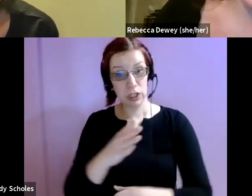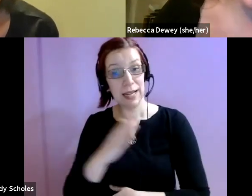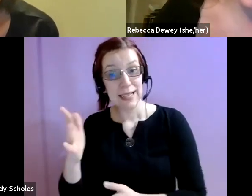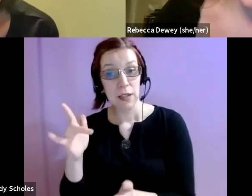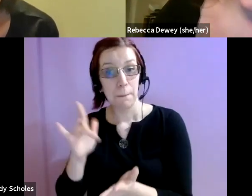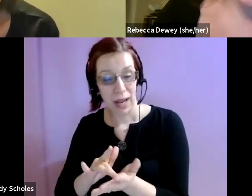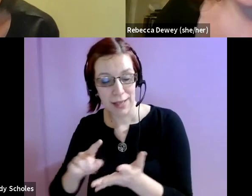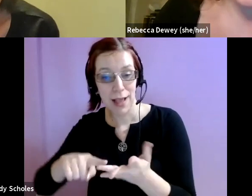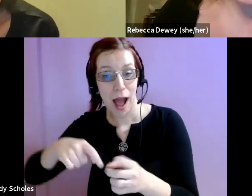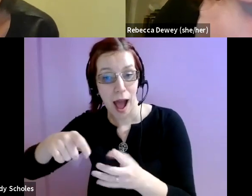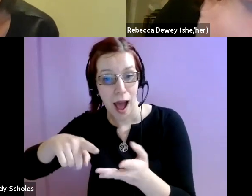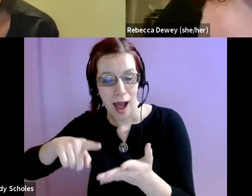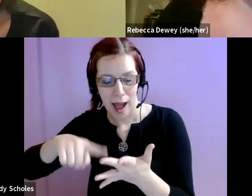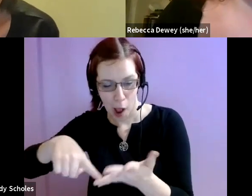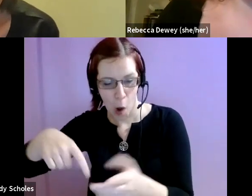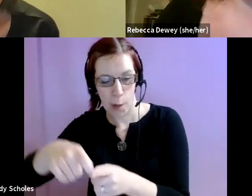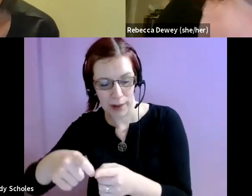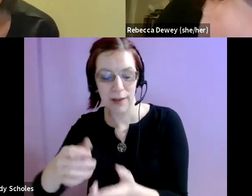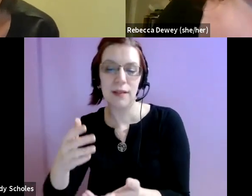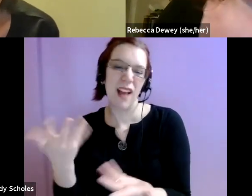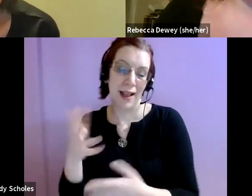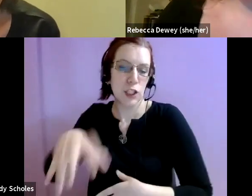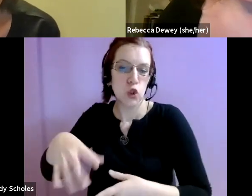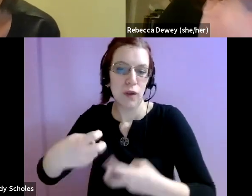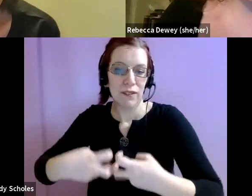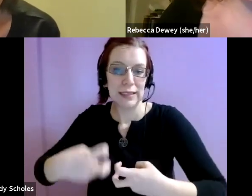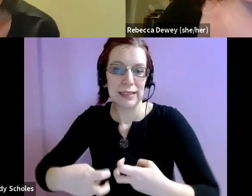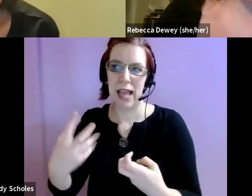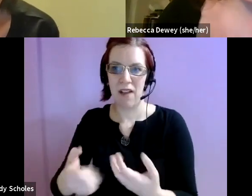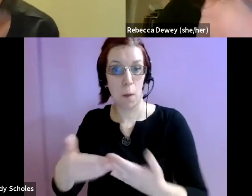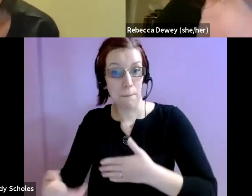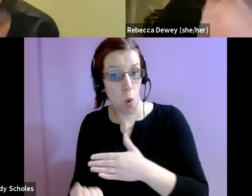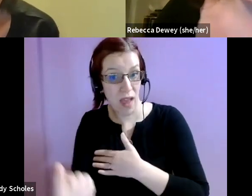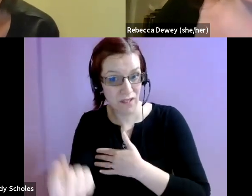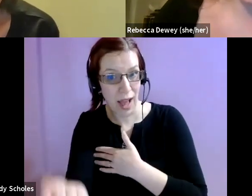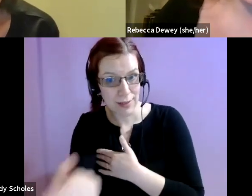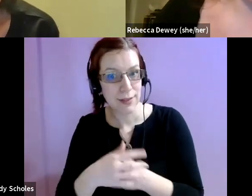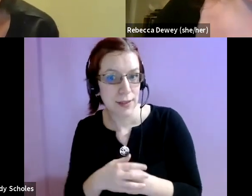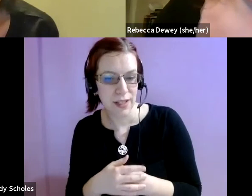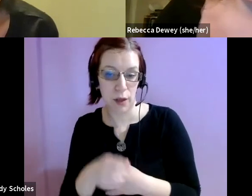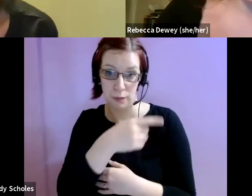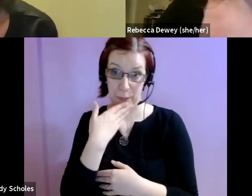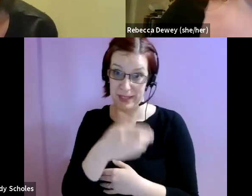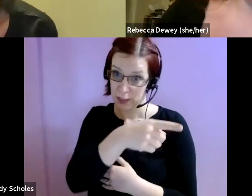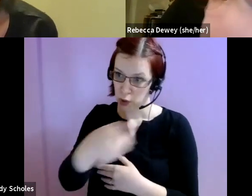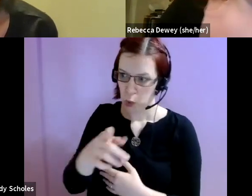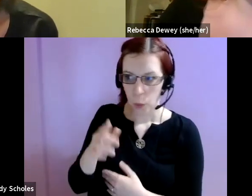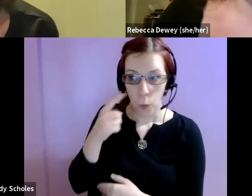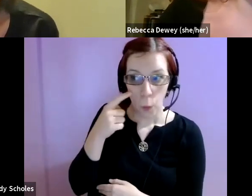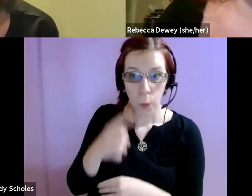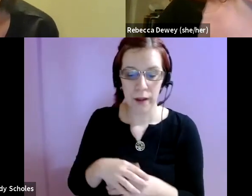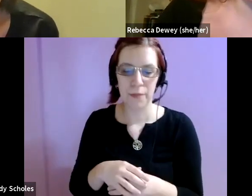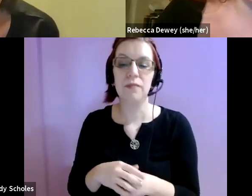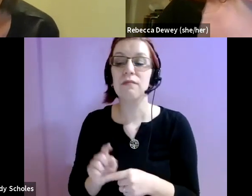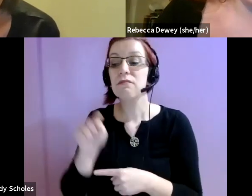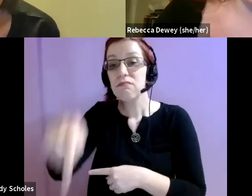of the IOP and from the Institute of Physics more generally. The next event the East Midlands branch is likely to be hosting is the 3-Minute Wonder, which